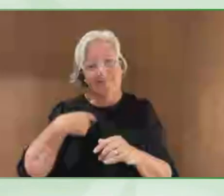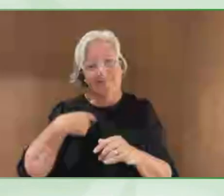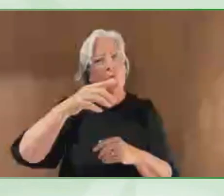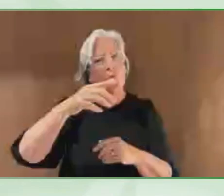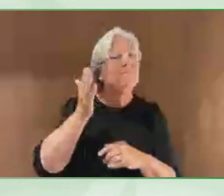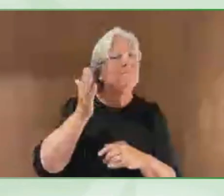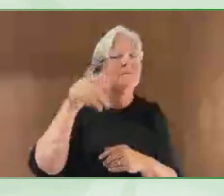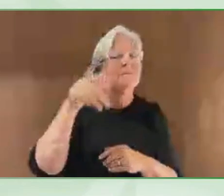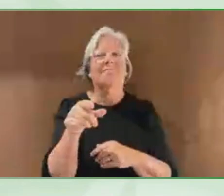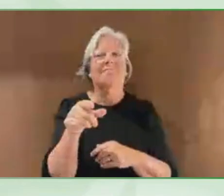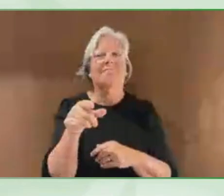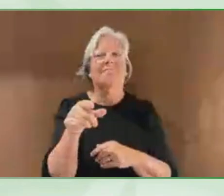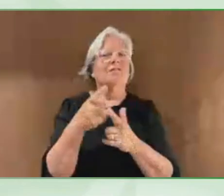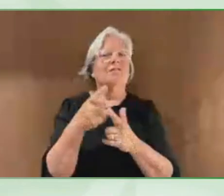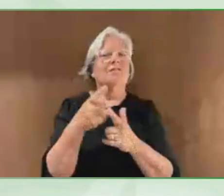for the younger